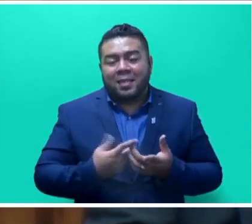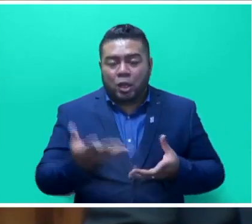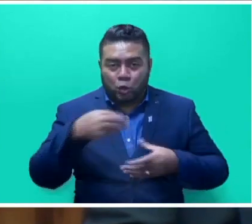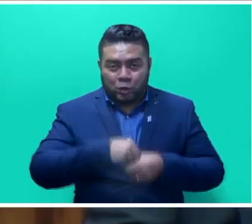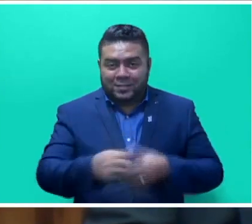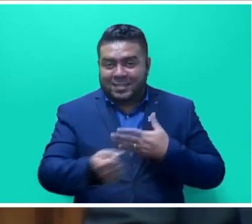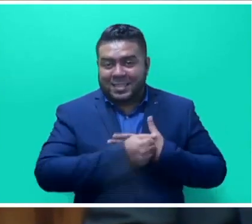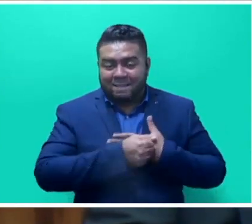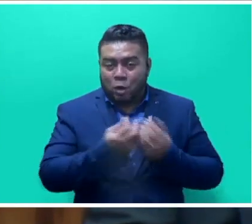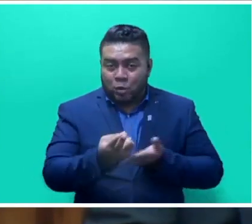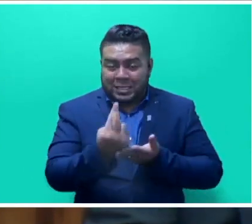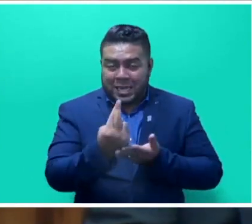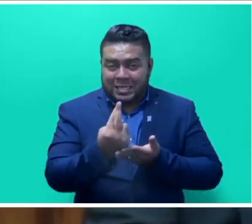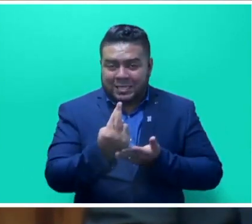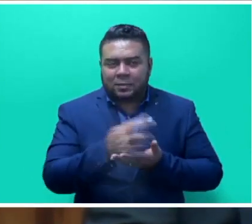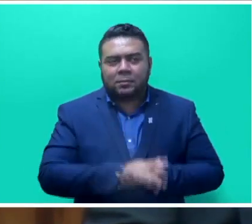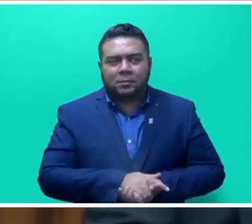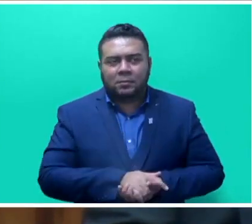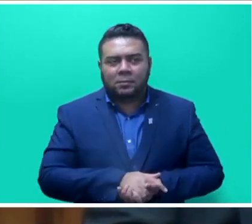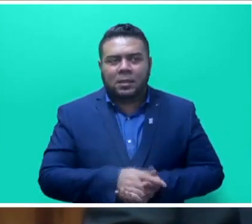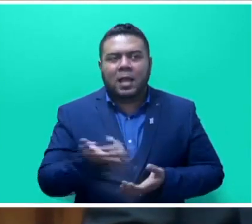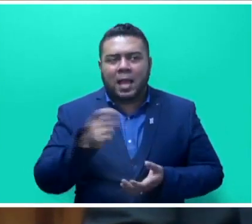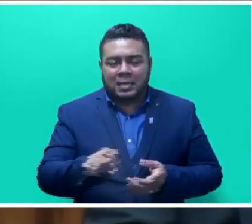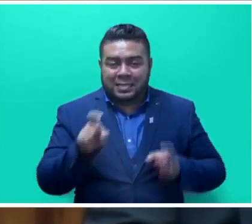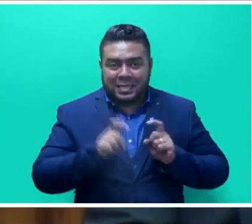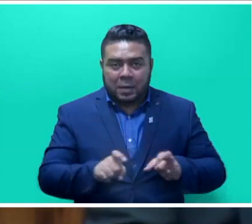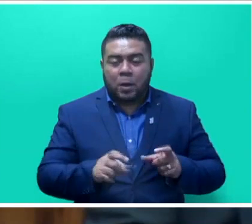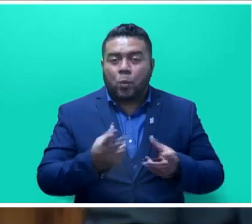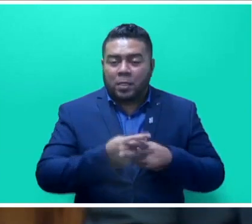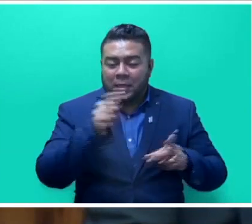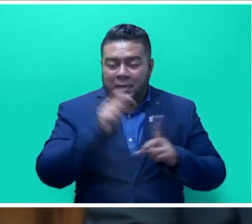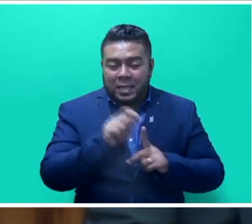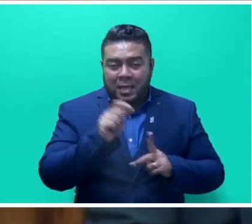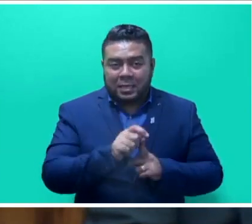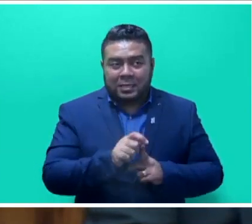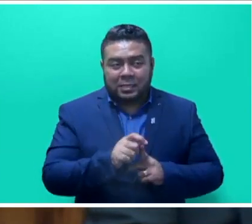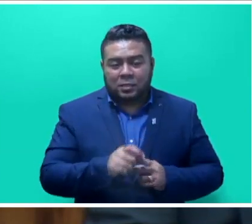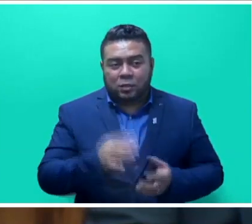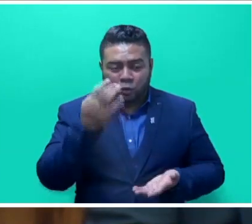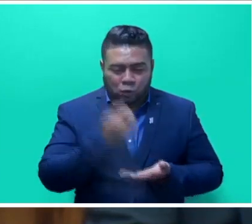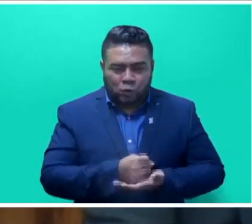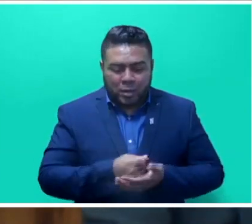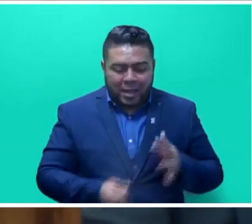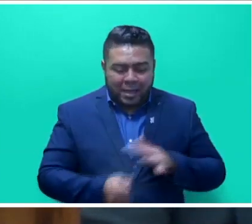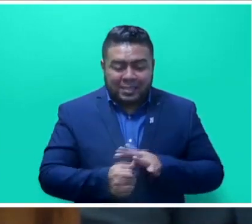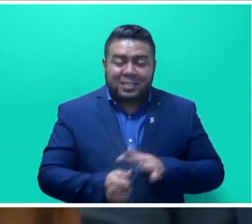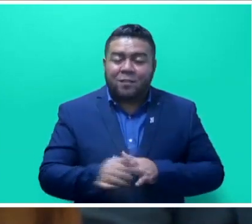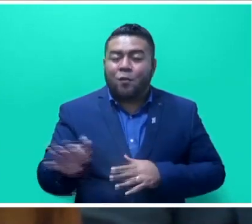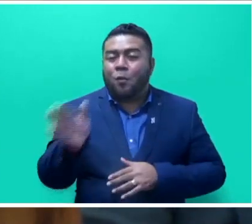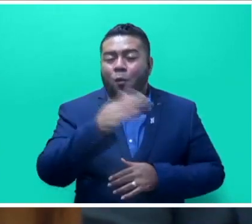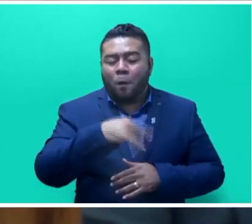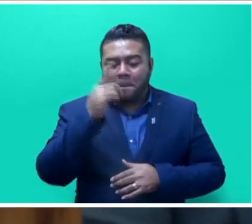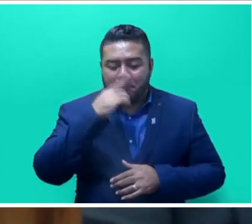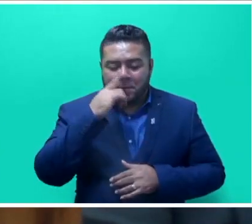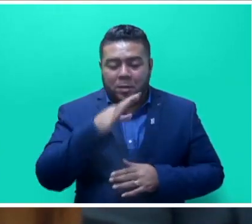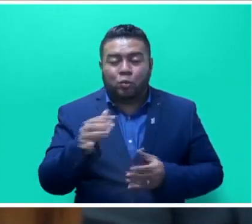safe, resilient, and sustainable, with a target ensuring access for all to